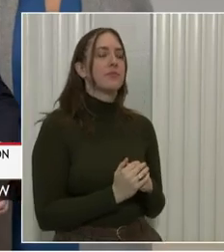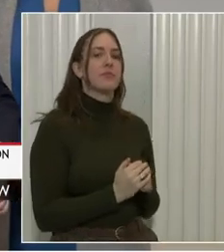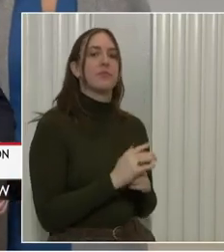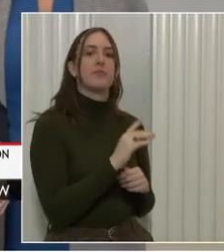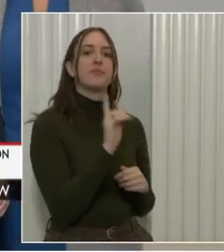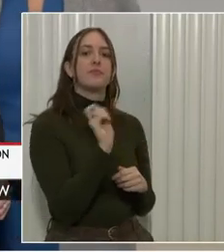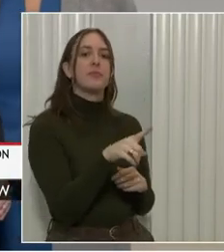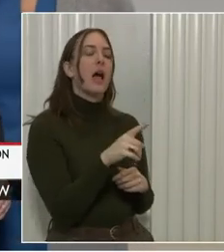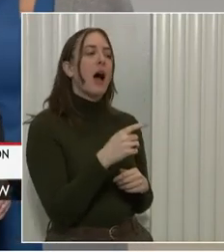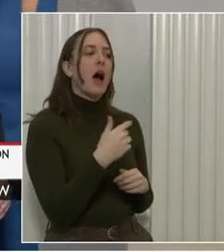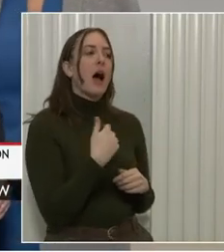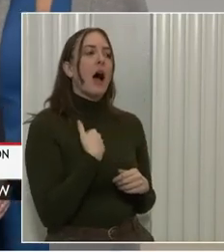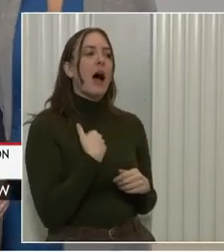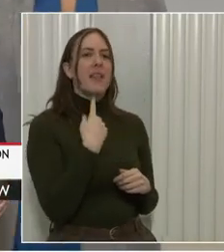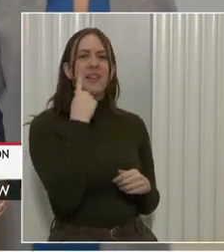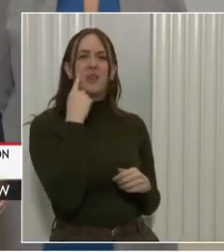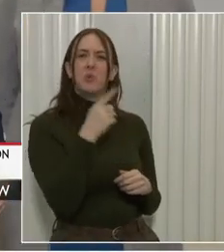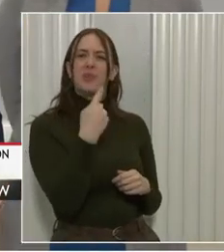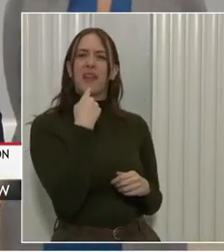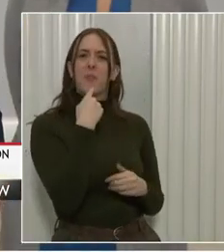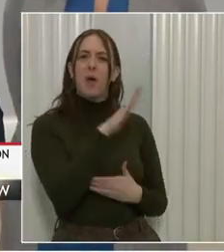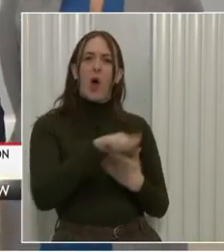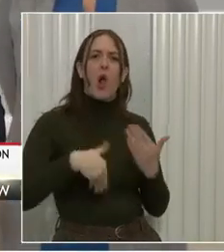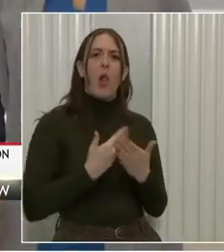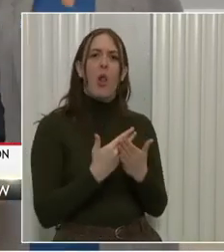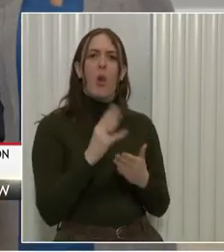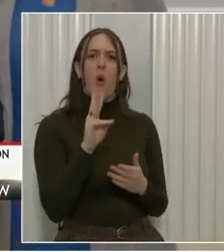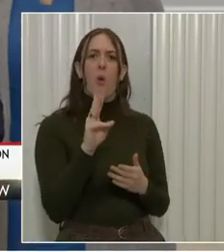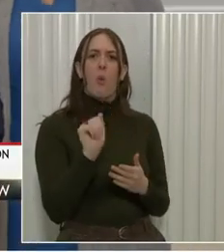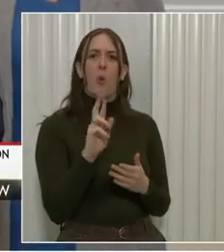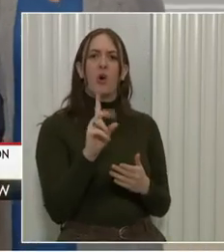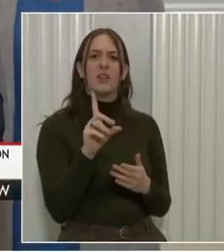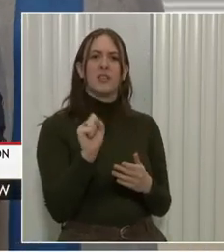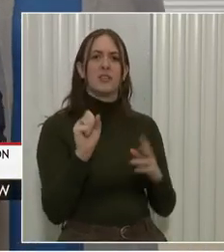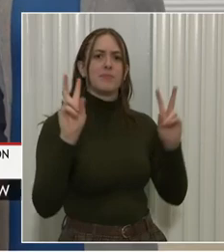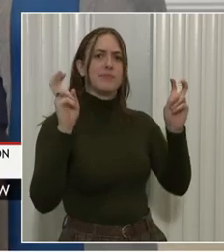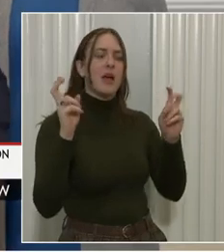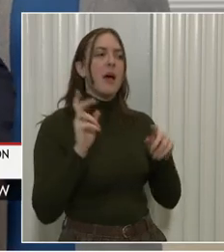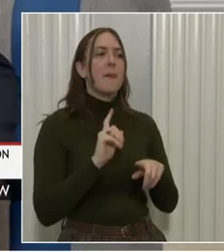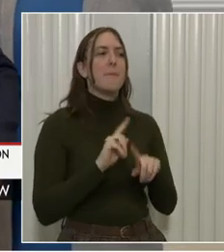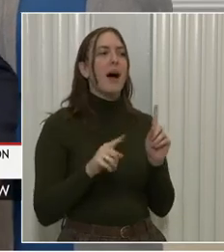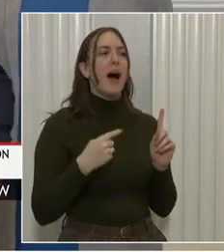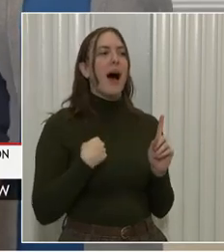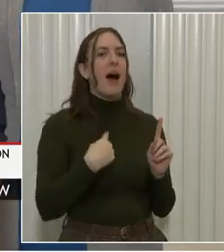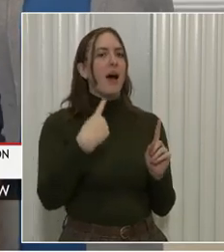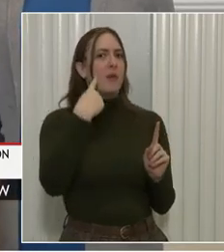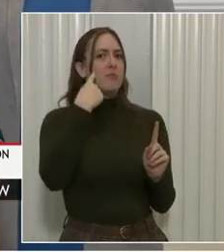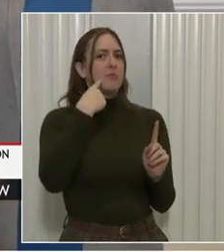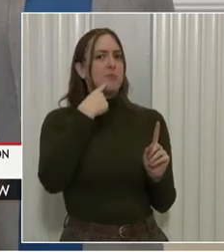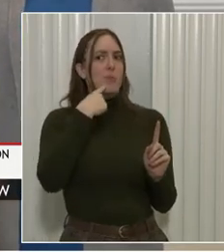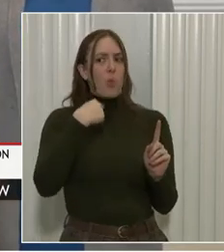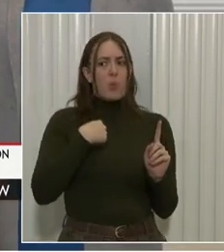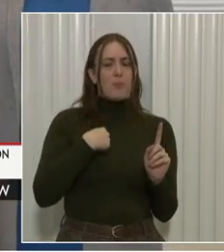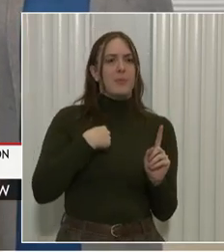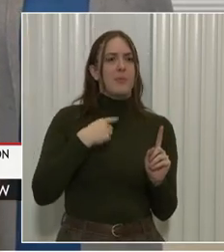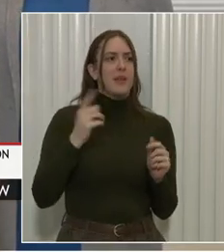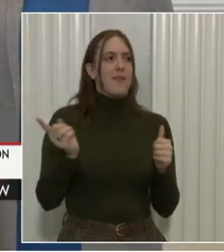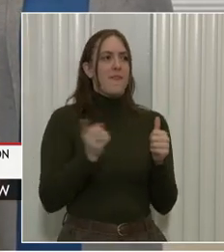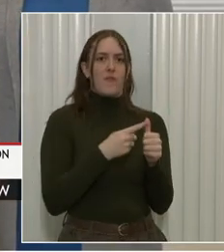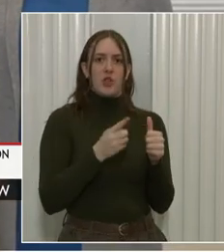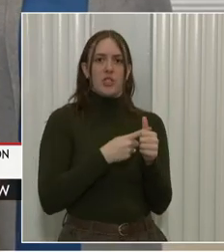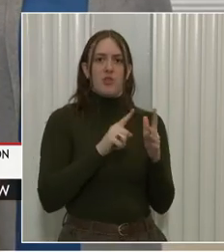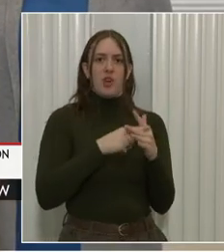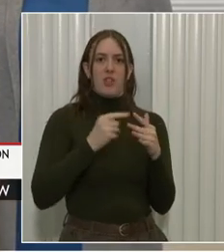You said all wards, but I was told in the initial rollout it'll just be, I think, 4 battalions, 2, 3, 4,